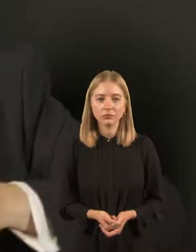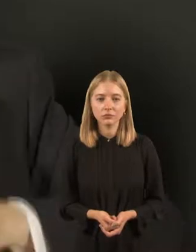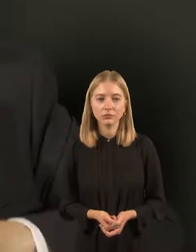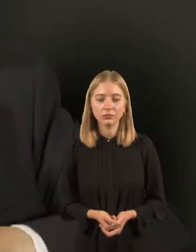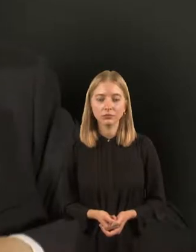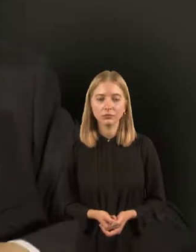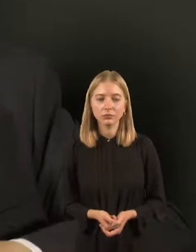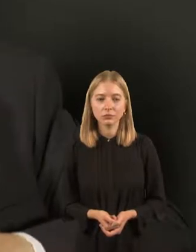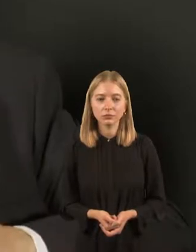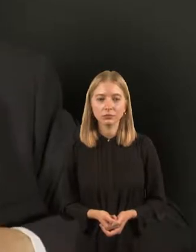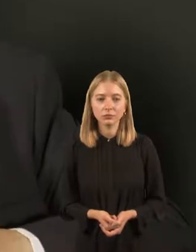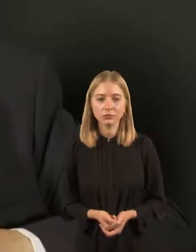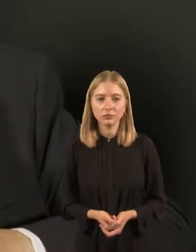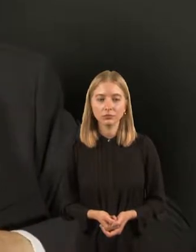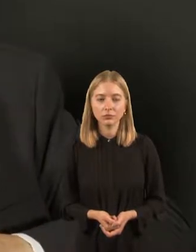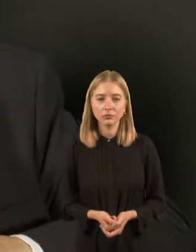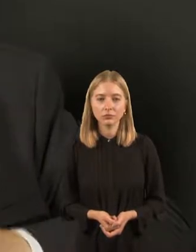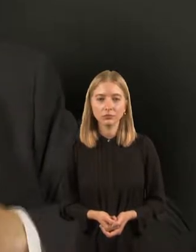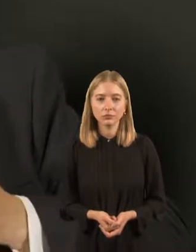is growing.